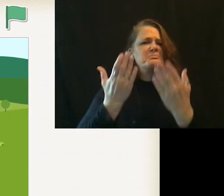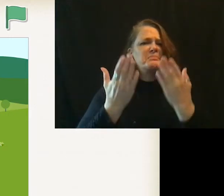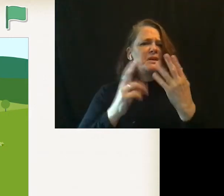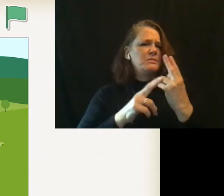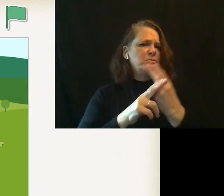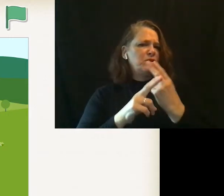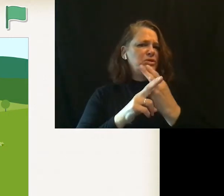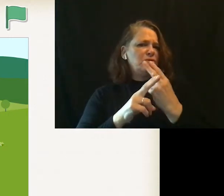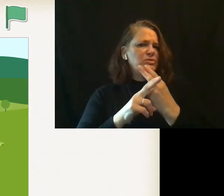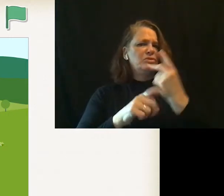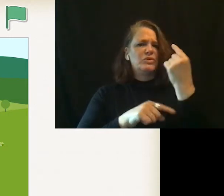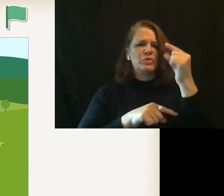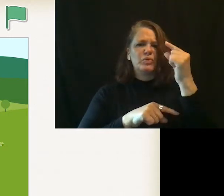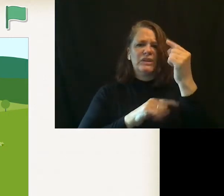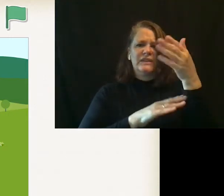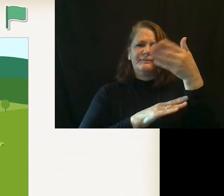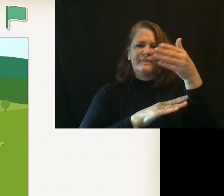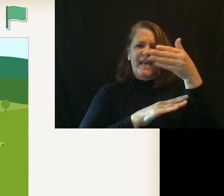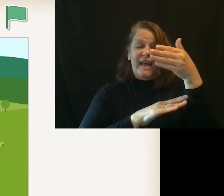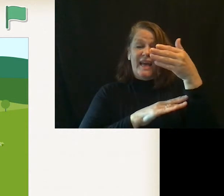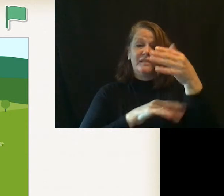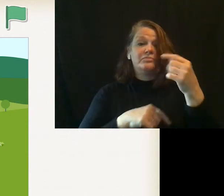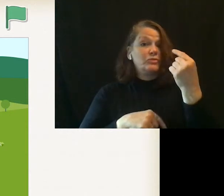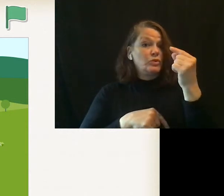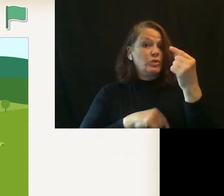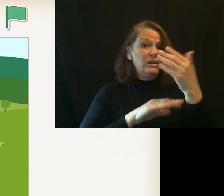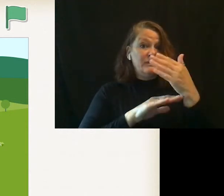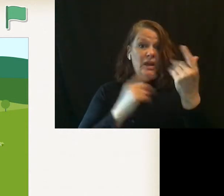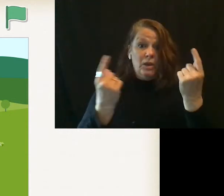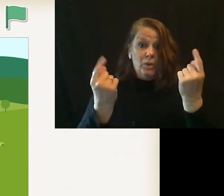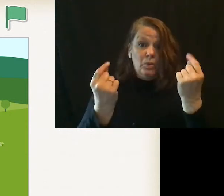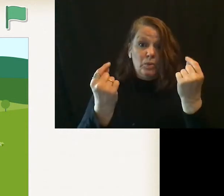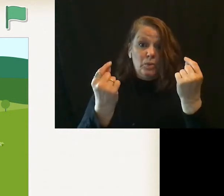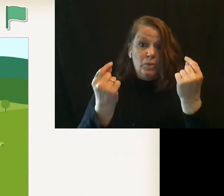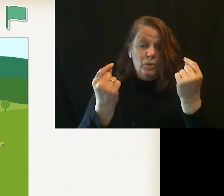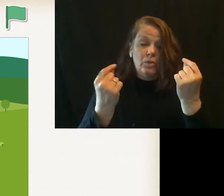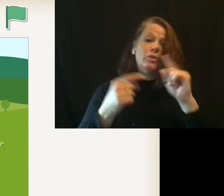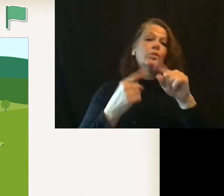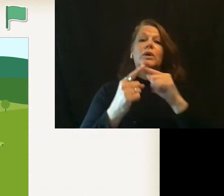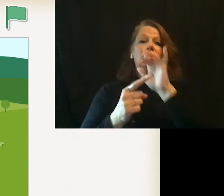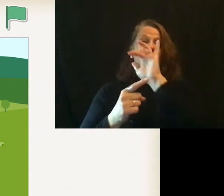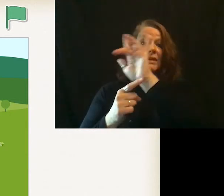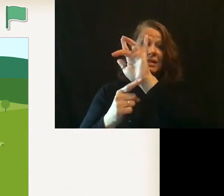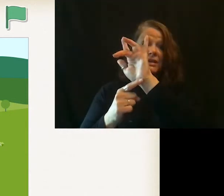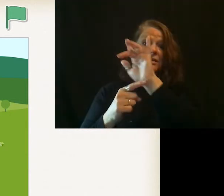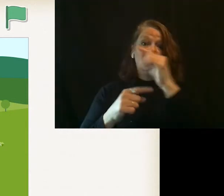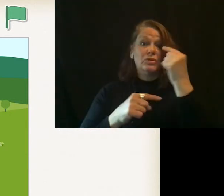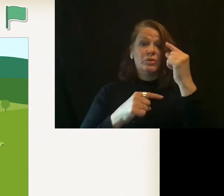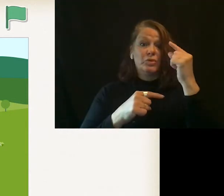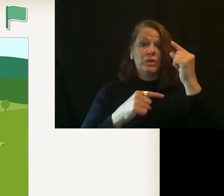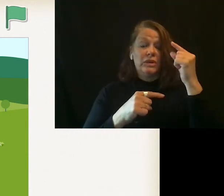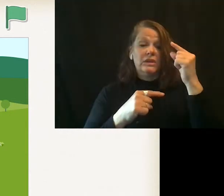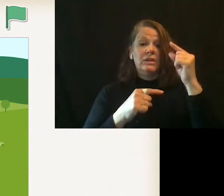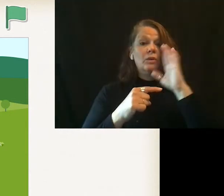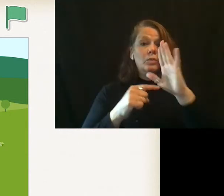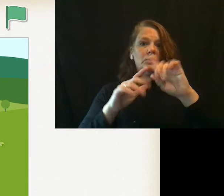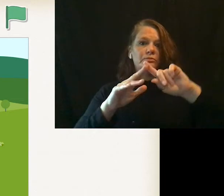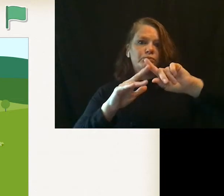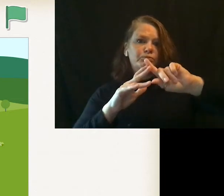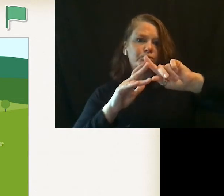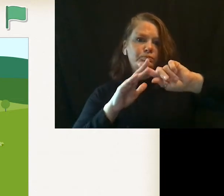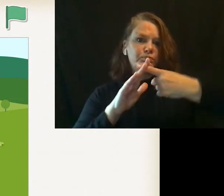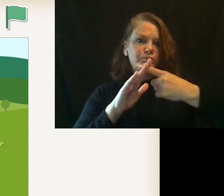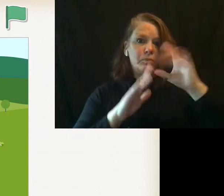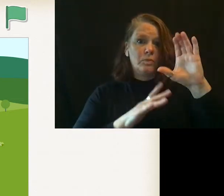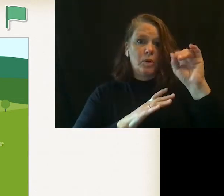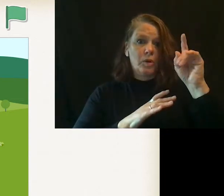Most commonly, you'll probably use this green flag one. What this green flag one does is when you click this green flag at the top, it will execute the